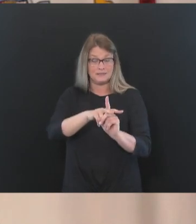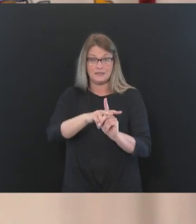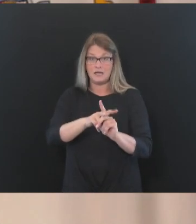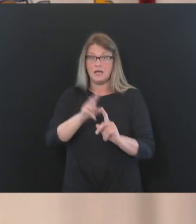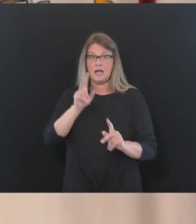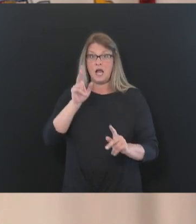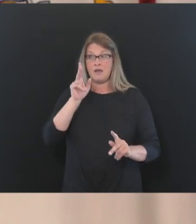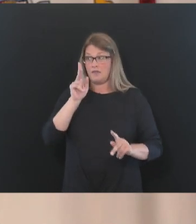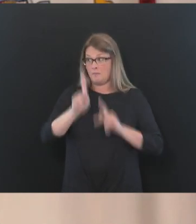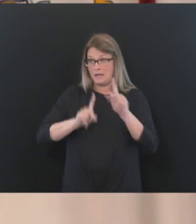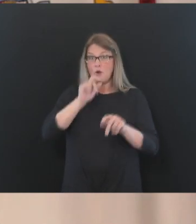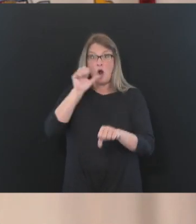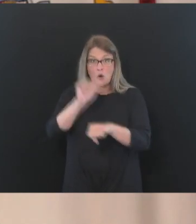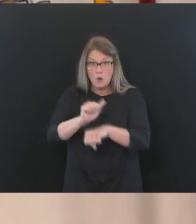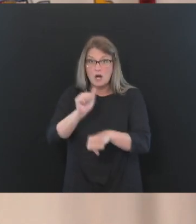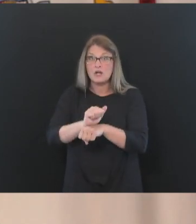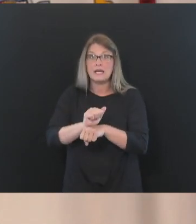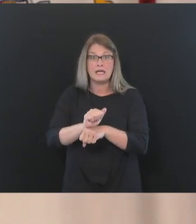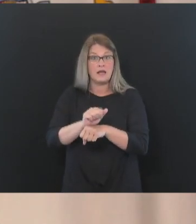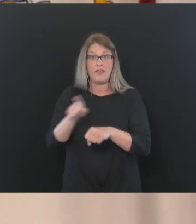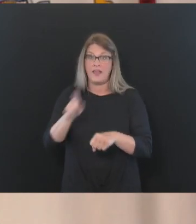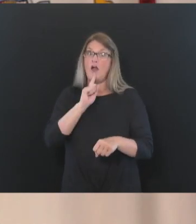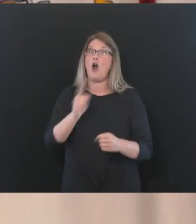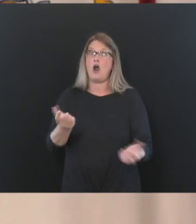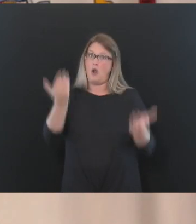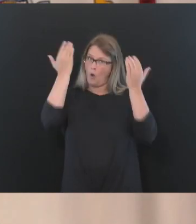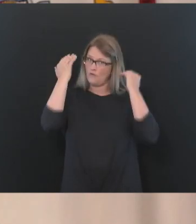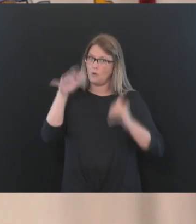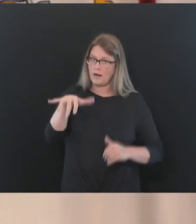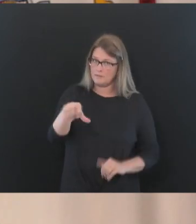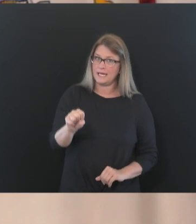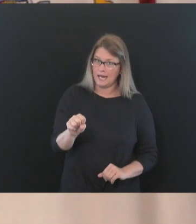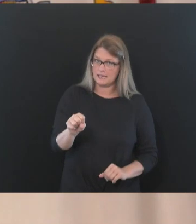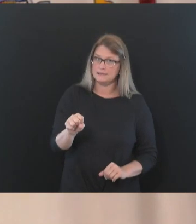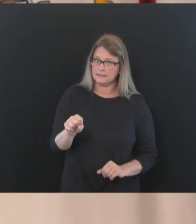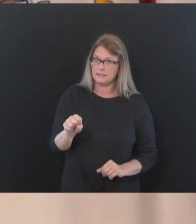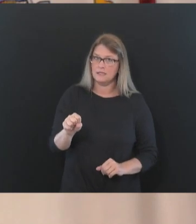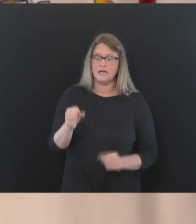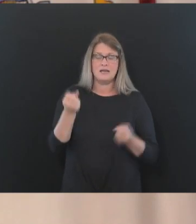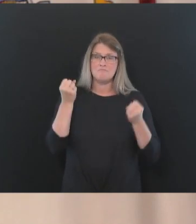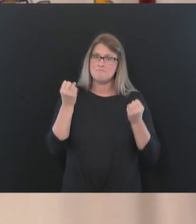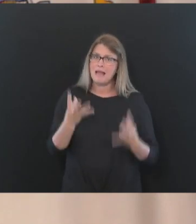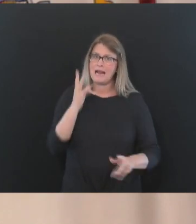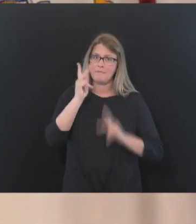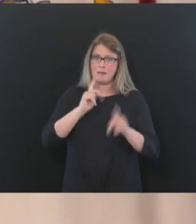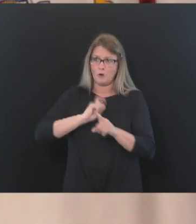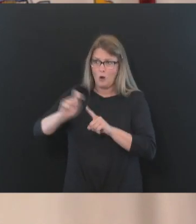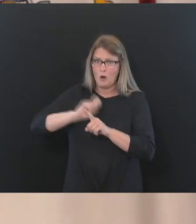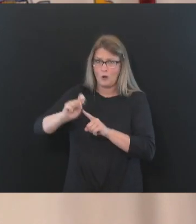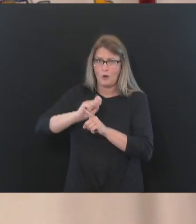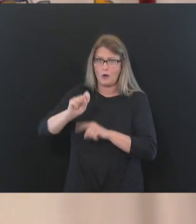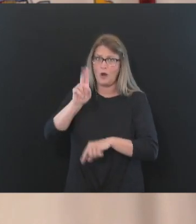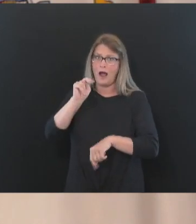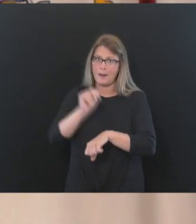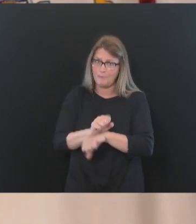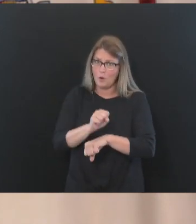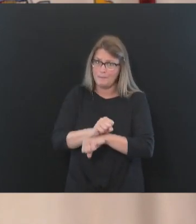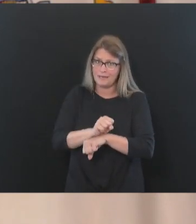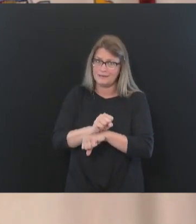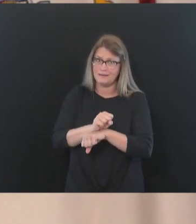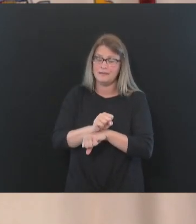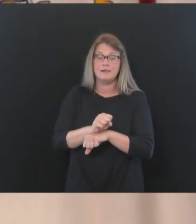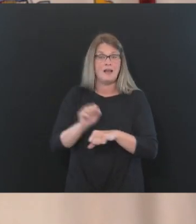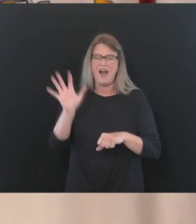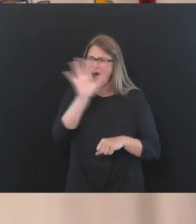doing great work. They're overcome by the number of claims, just like it's happening all across our